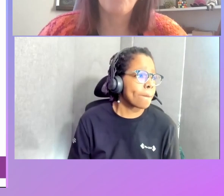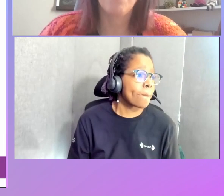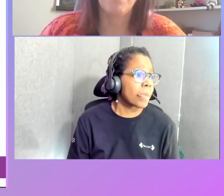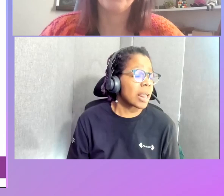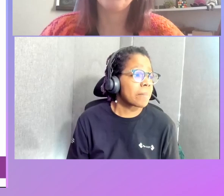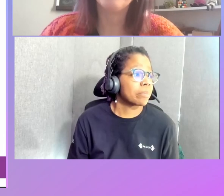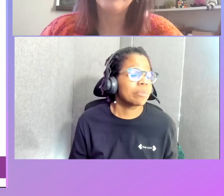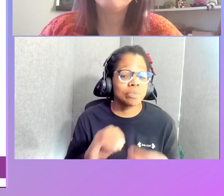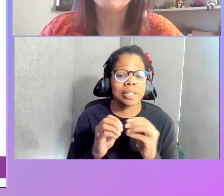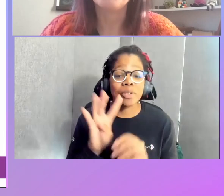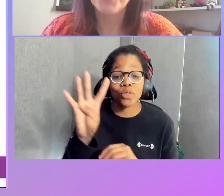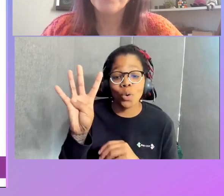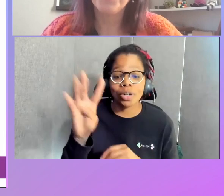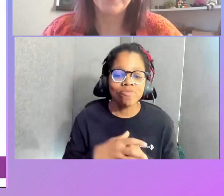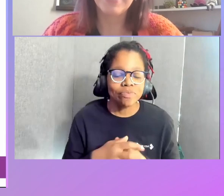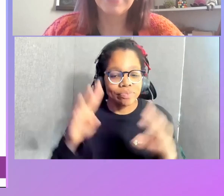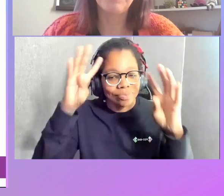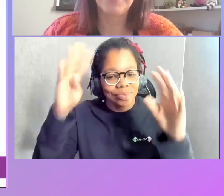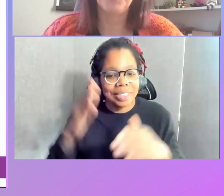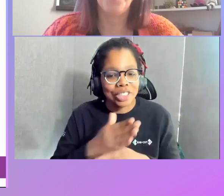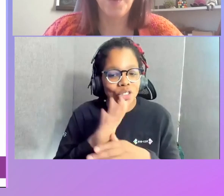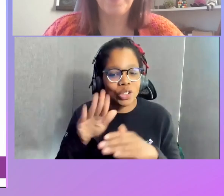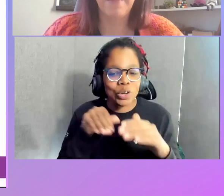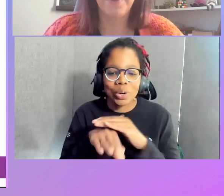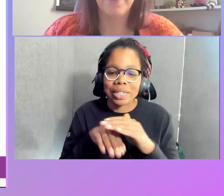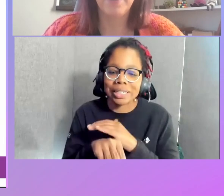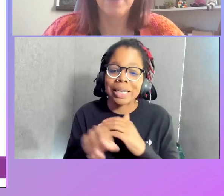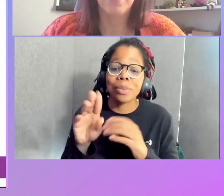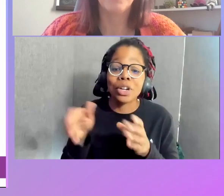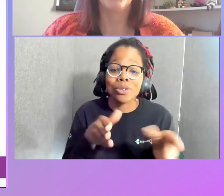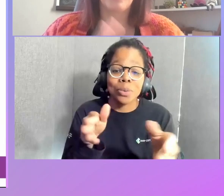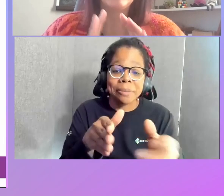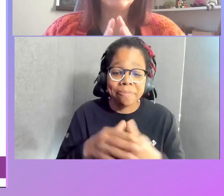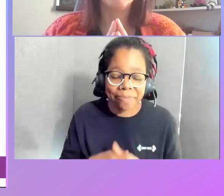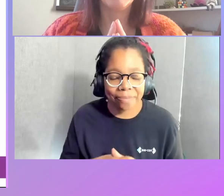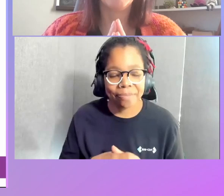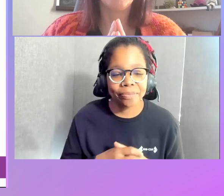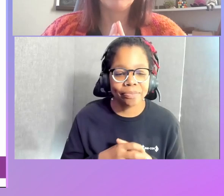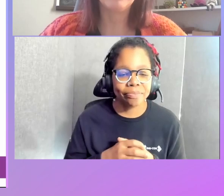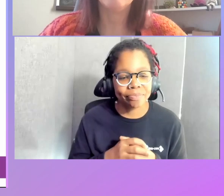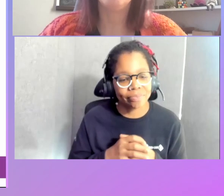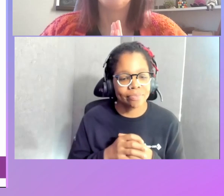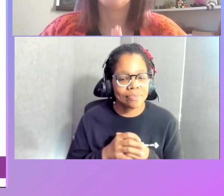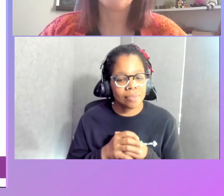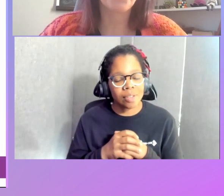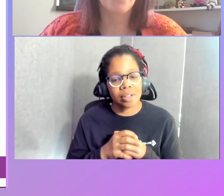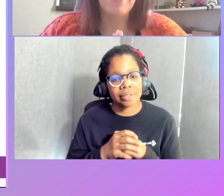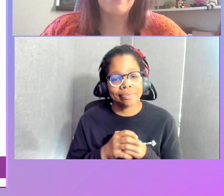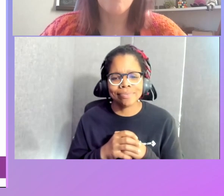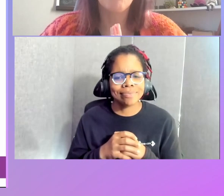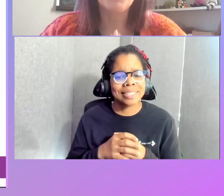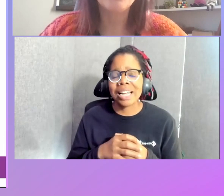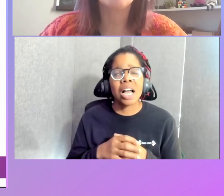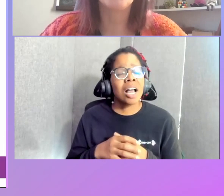Number 4, create and share your accessibility roadmap. I can't begin to